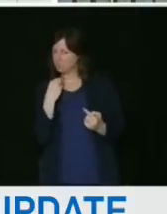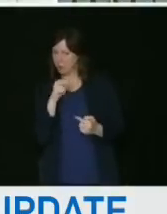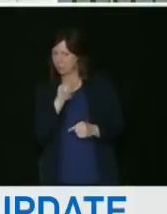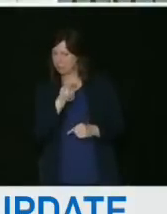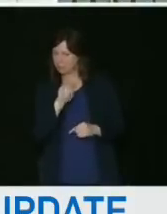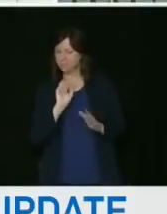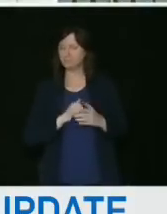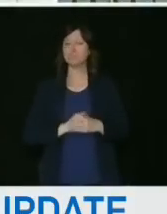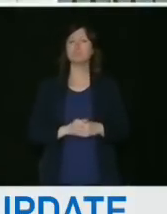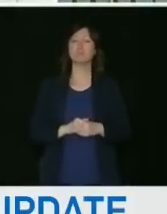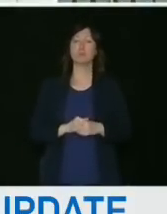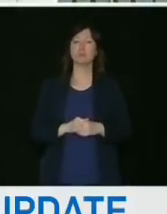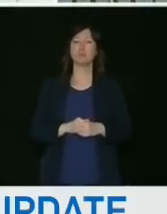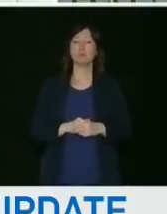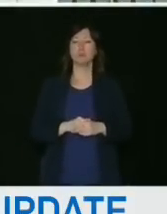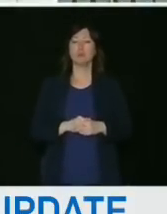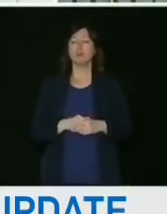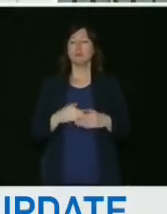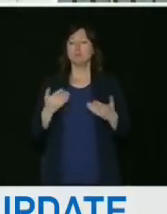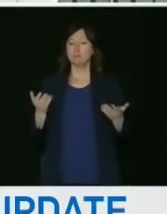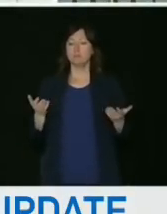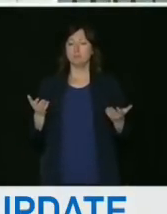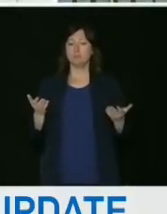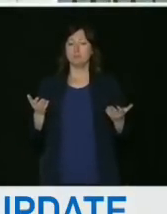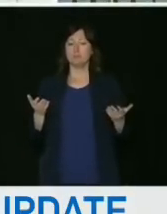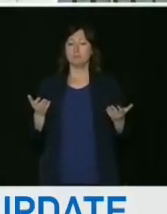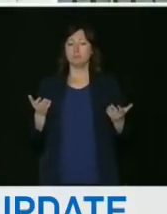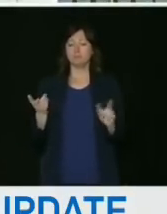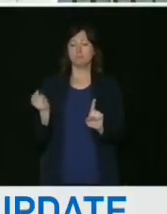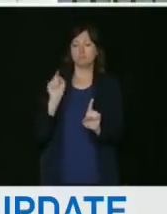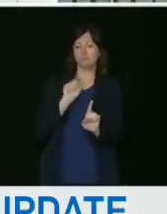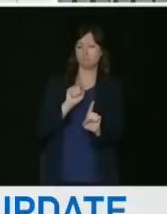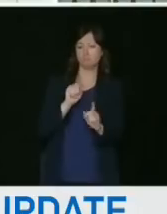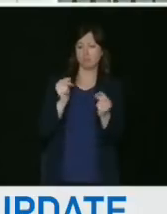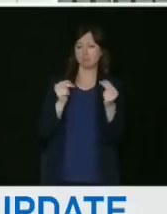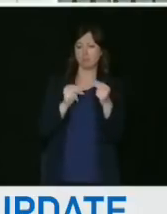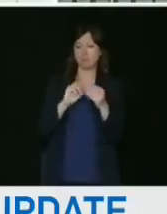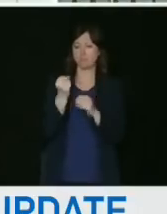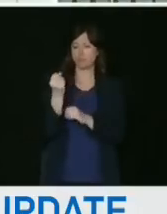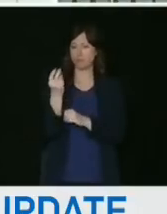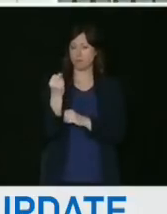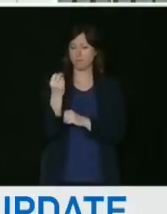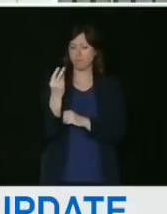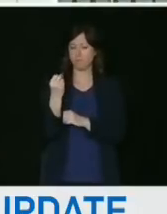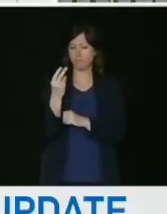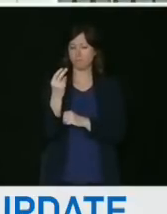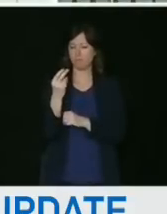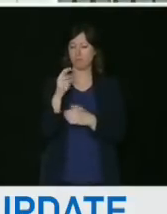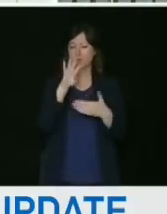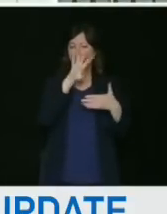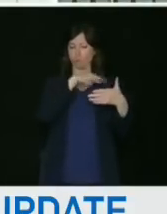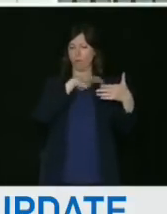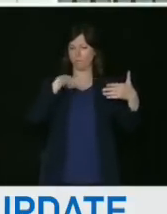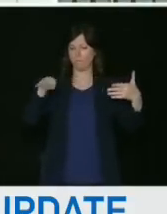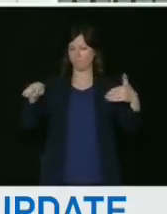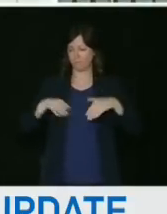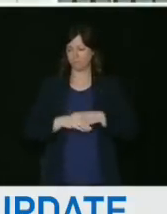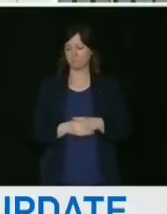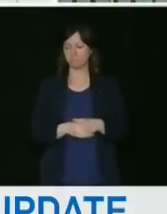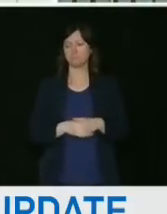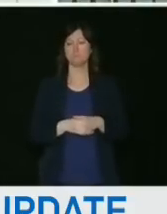respond. I'd like to come back to slide 12 with the graph and